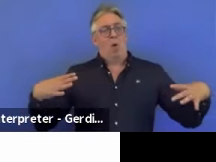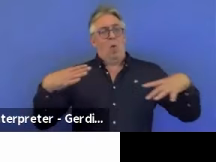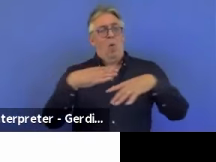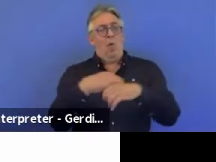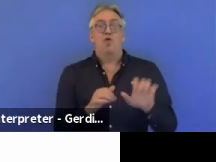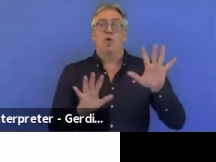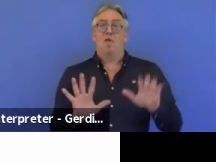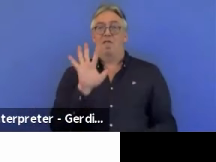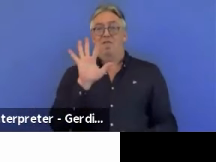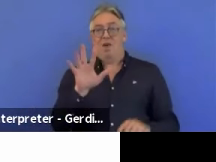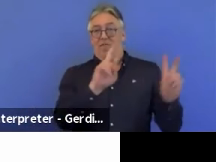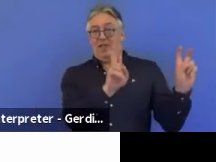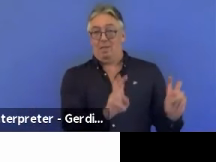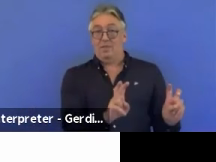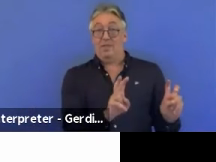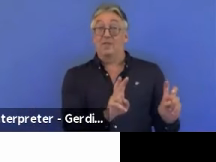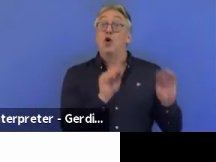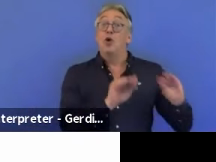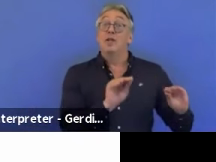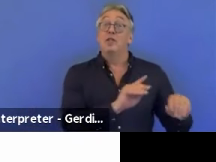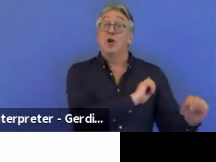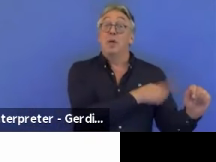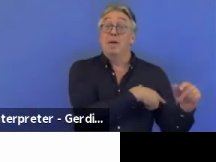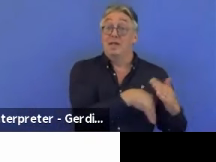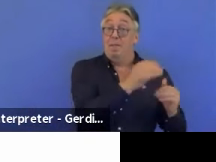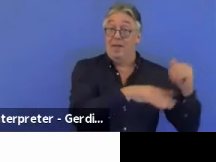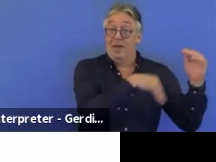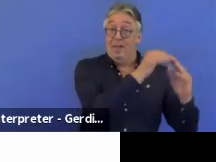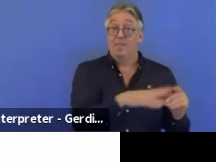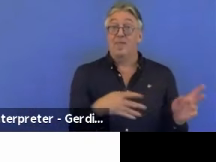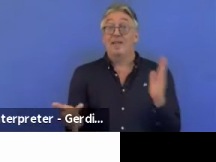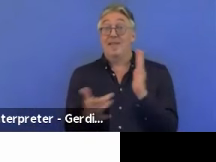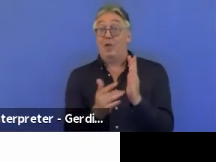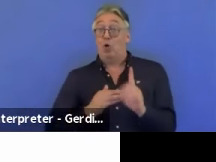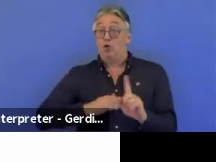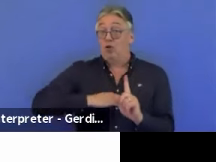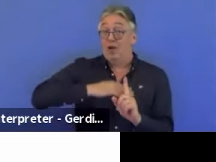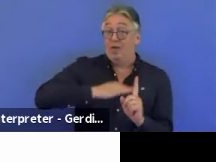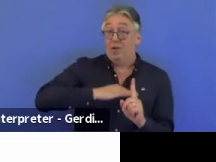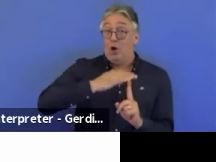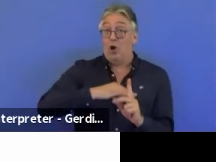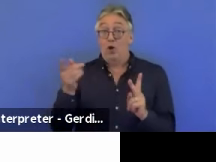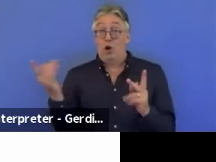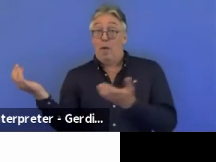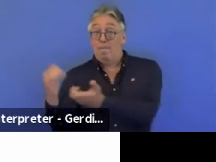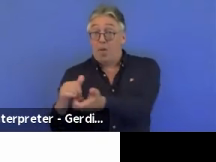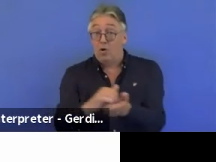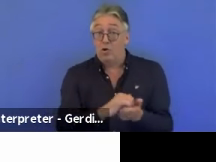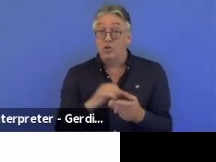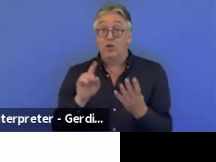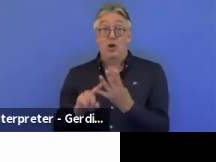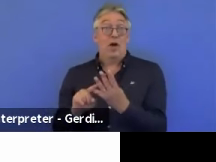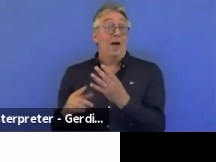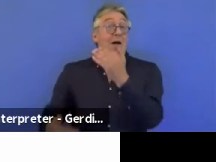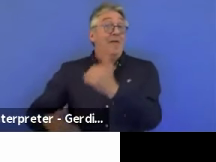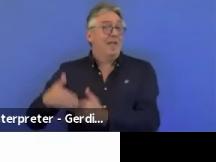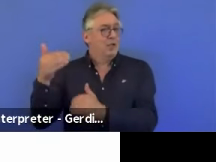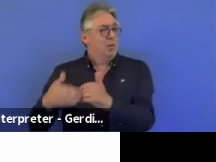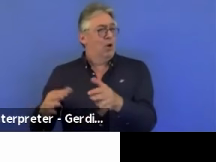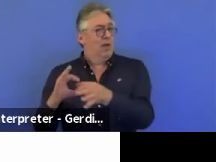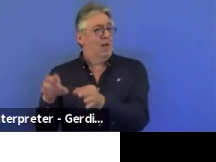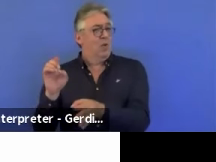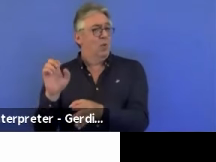building of teachers, levels of technology, role of communities and families, disability, and UDL, as well as